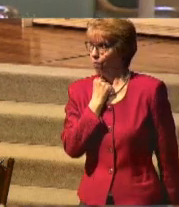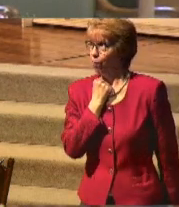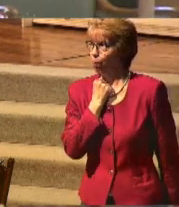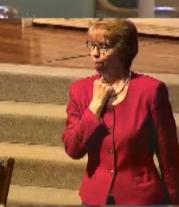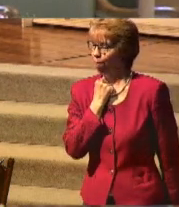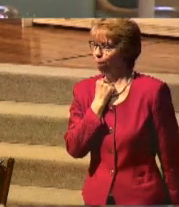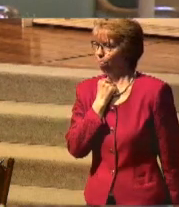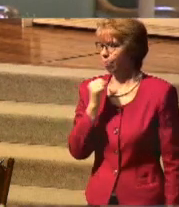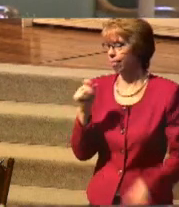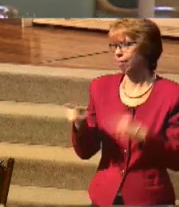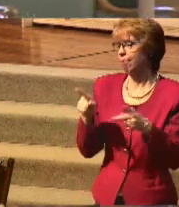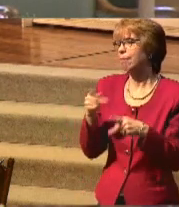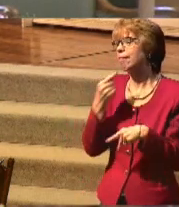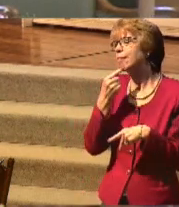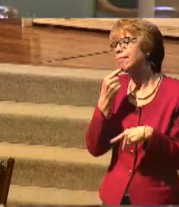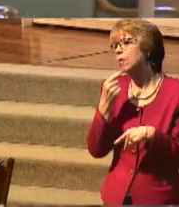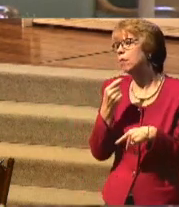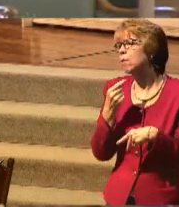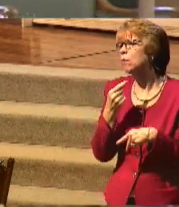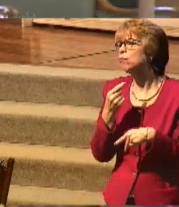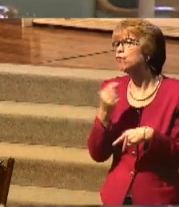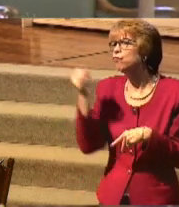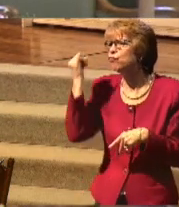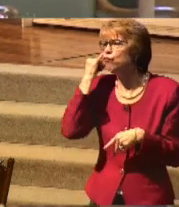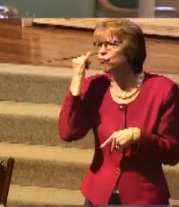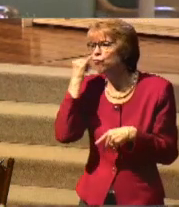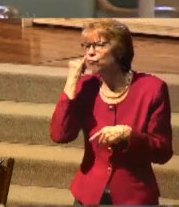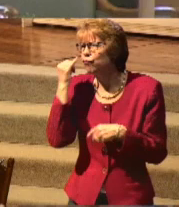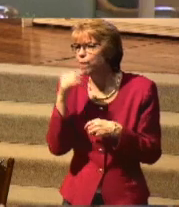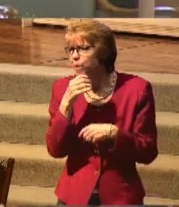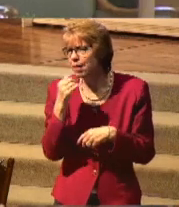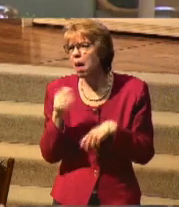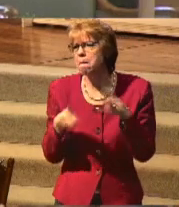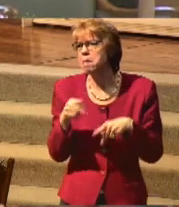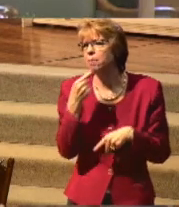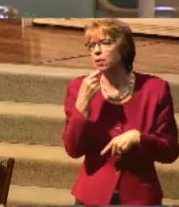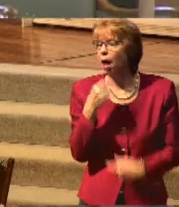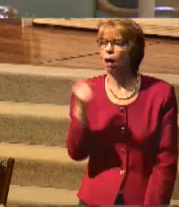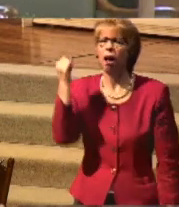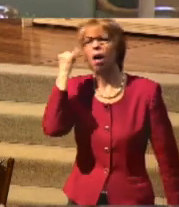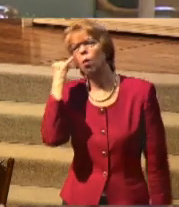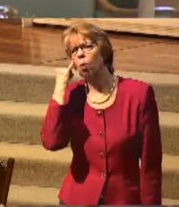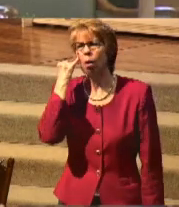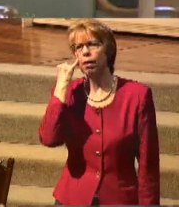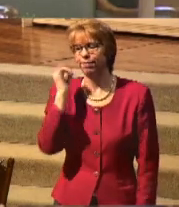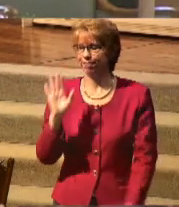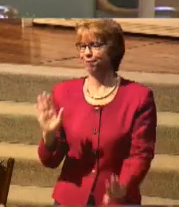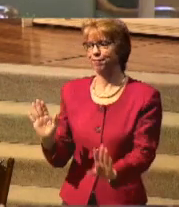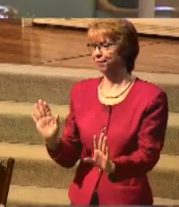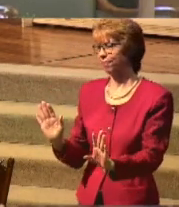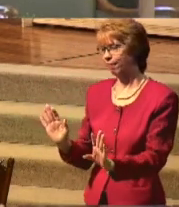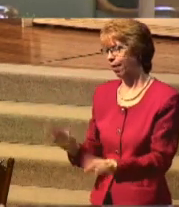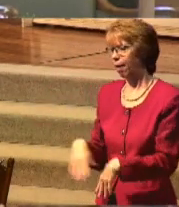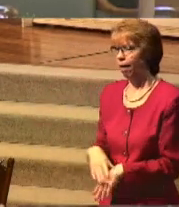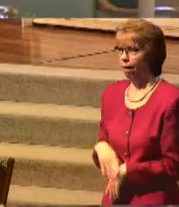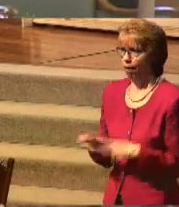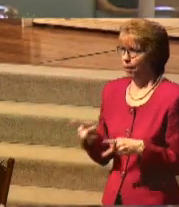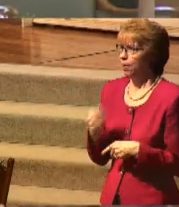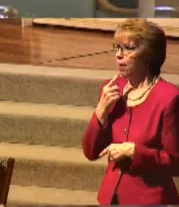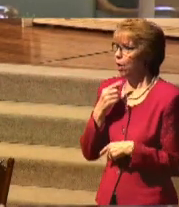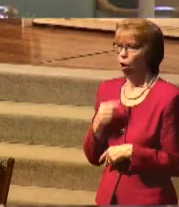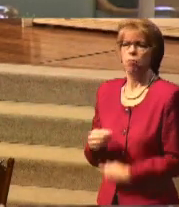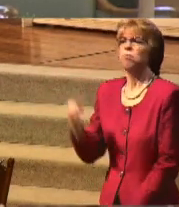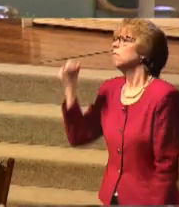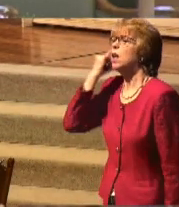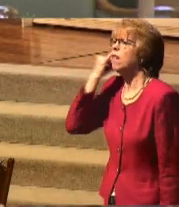People say, well, what if? Don't you love it when people give you the what if questions? Well, what if it's